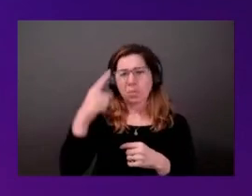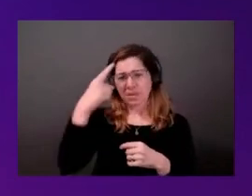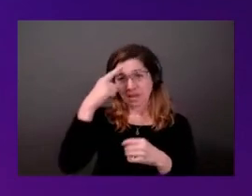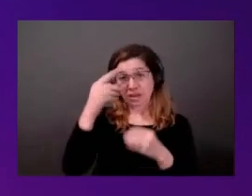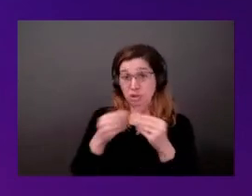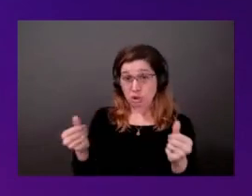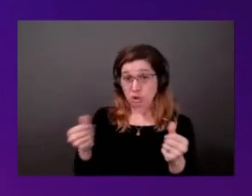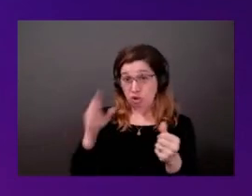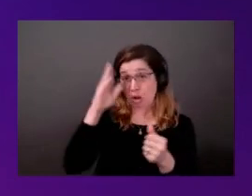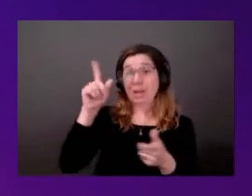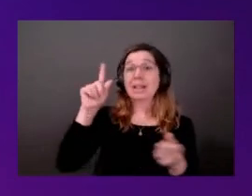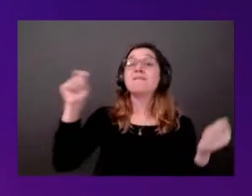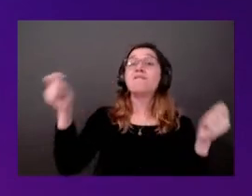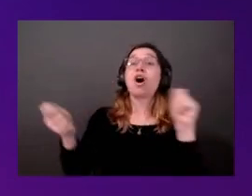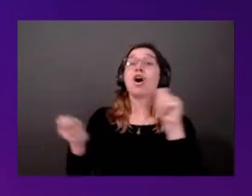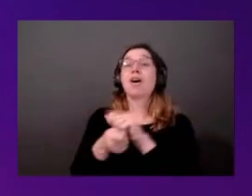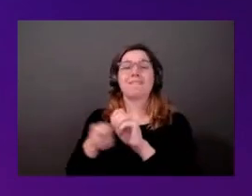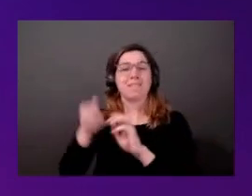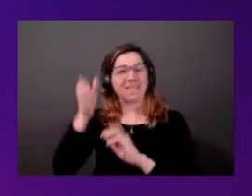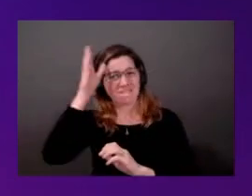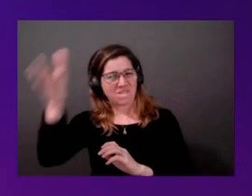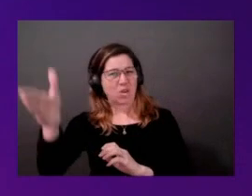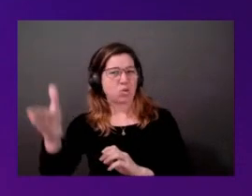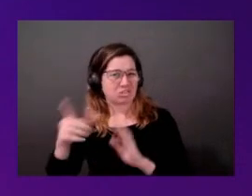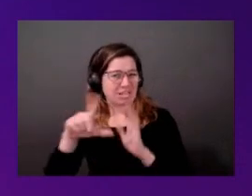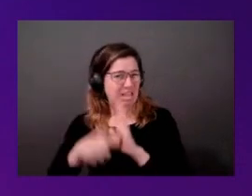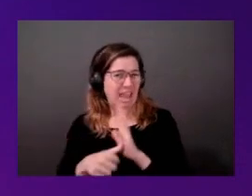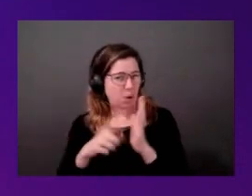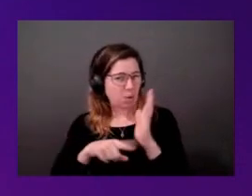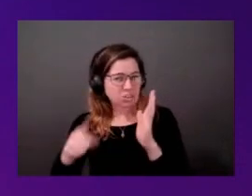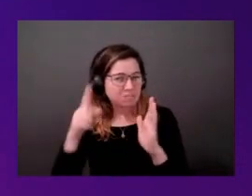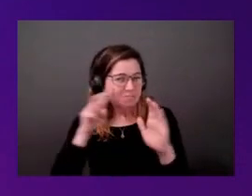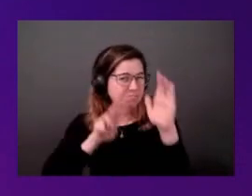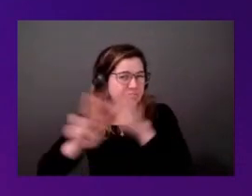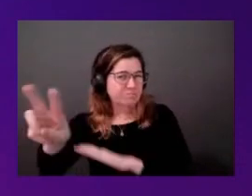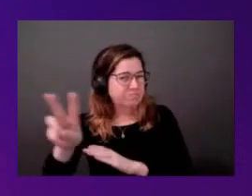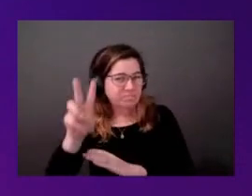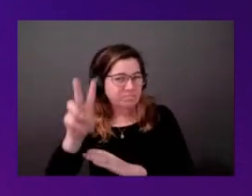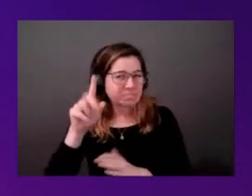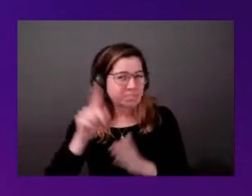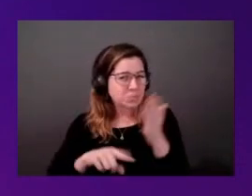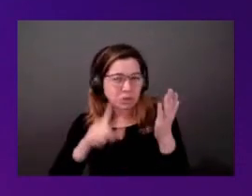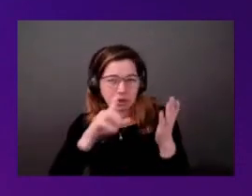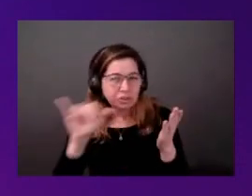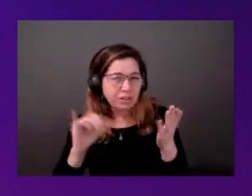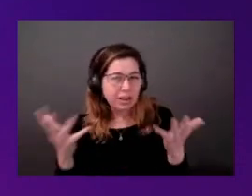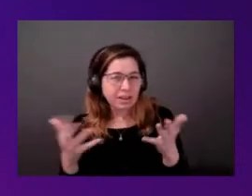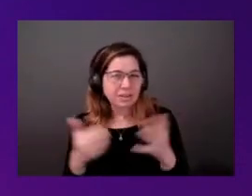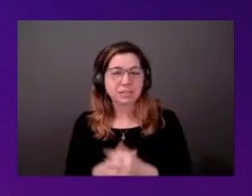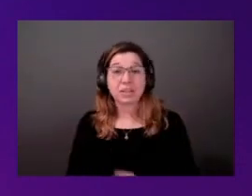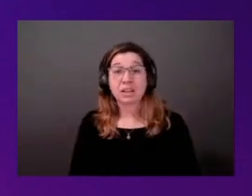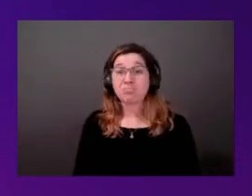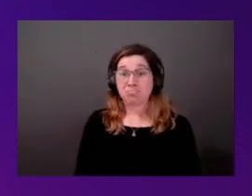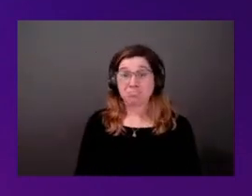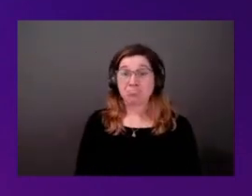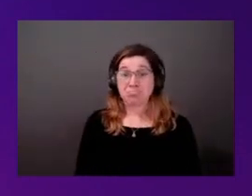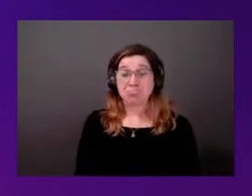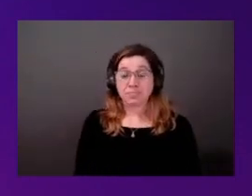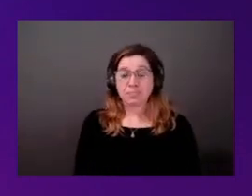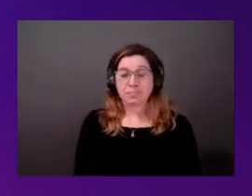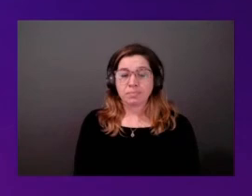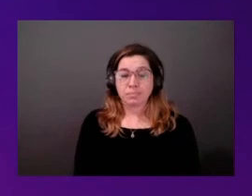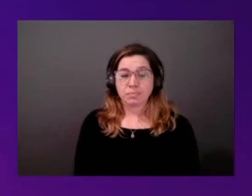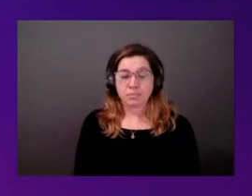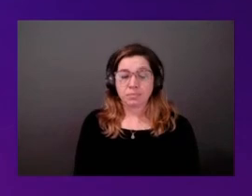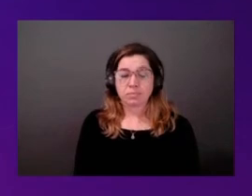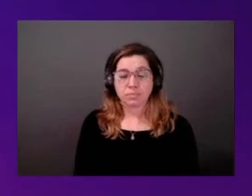for the future scenarios, you think, Akhil? Projecting. No, absolutely. We see each of these as $1